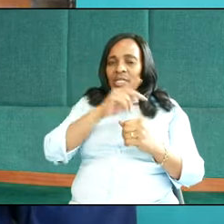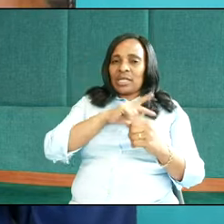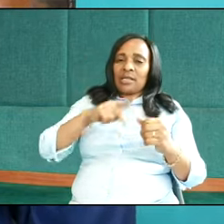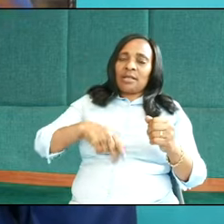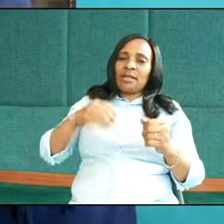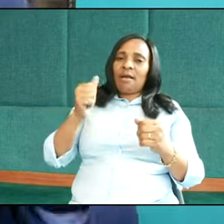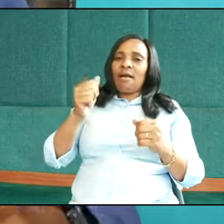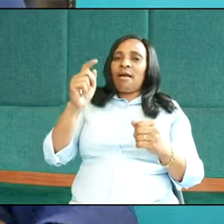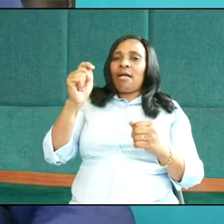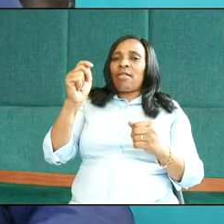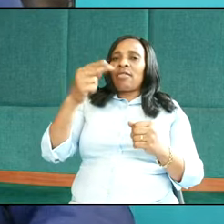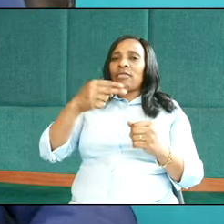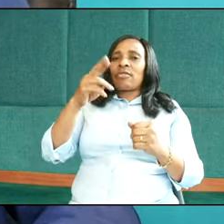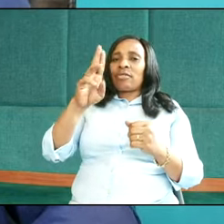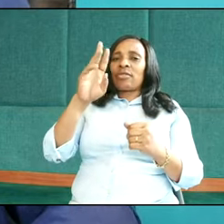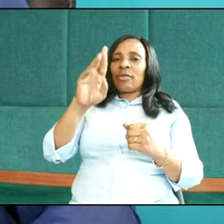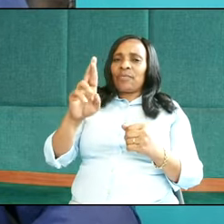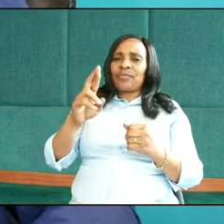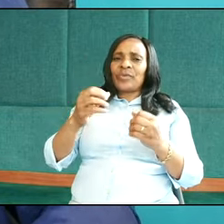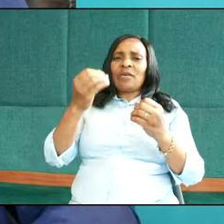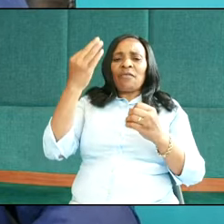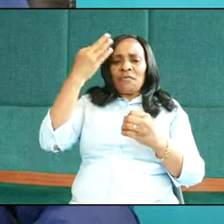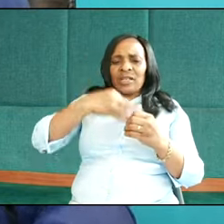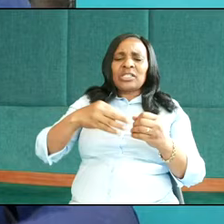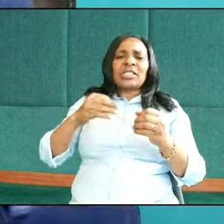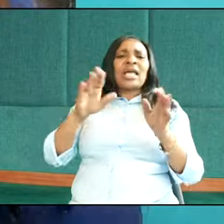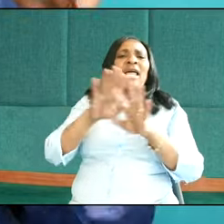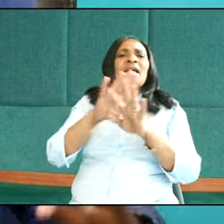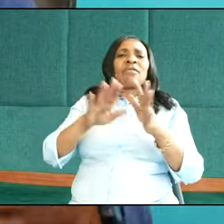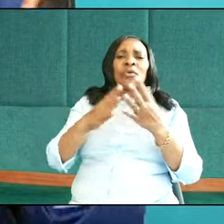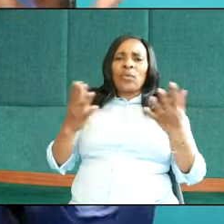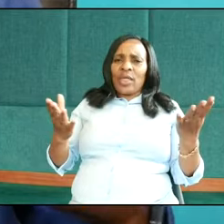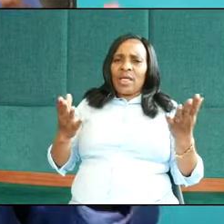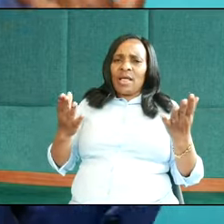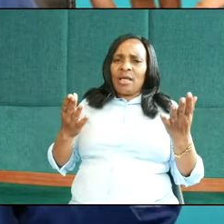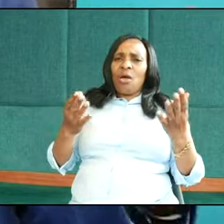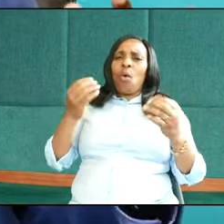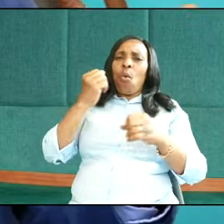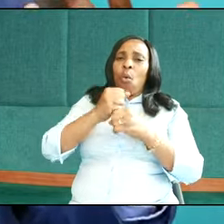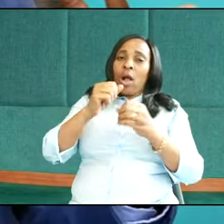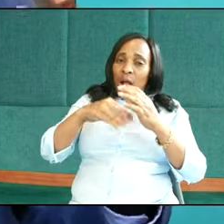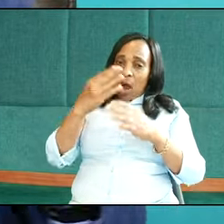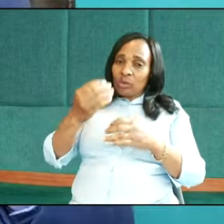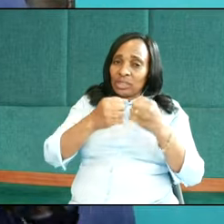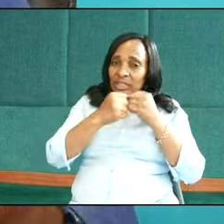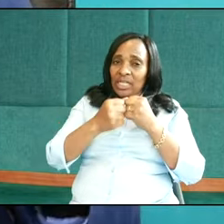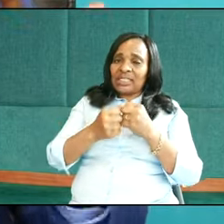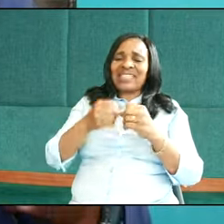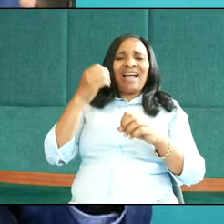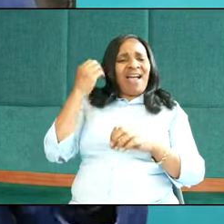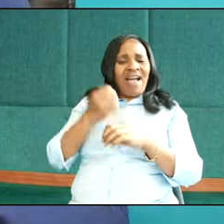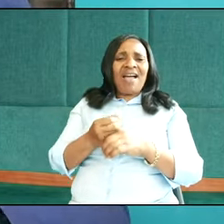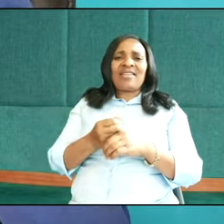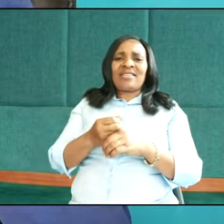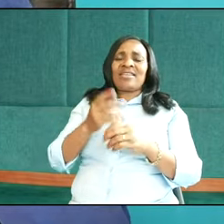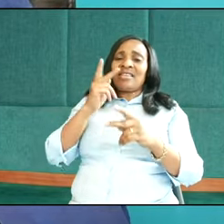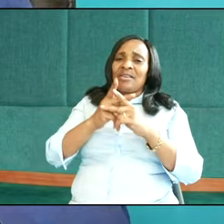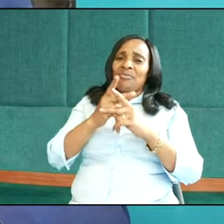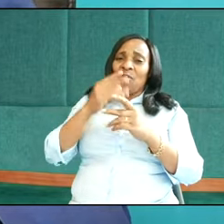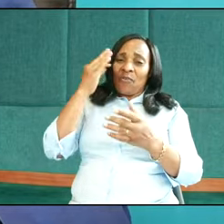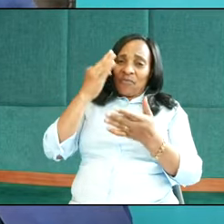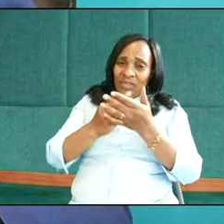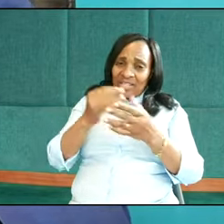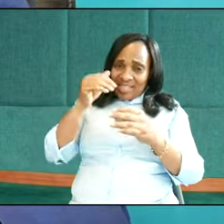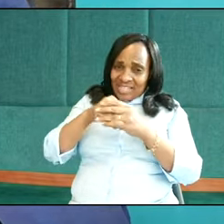challenges that he faced from all over, right? And it's hard to work out these challenges, you know, it's hard to keep your faith in these